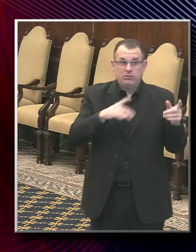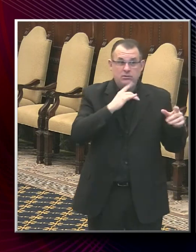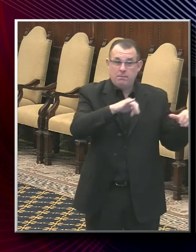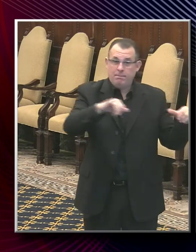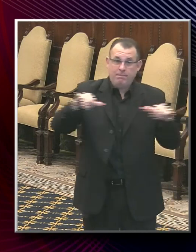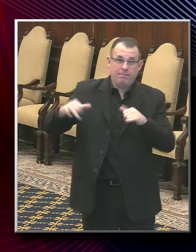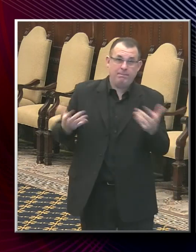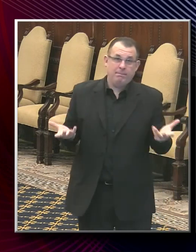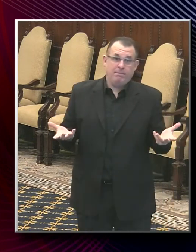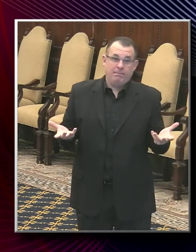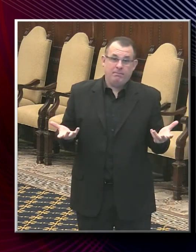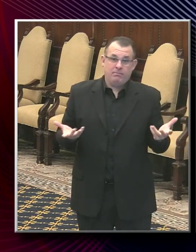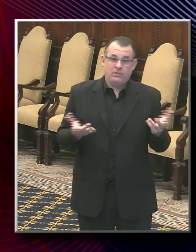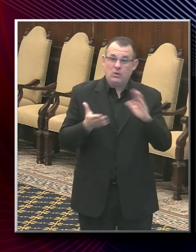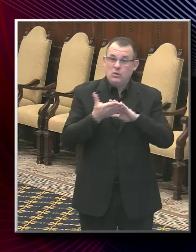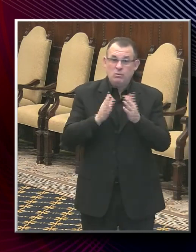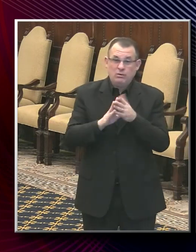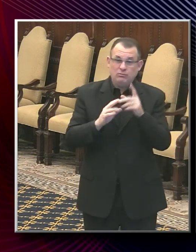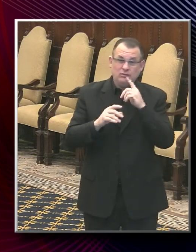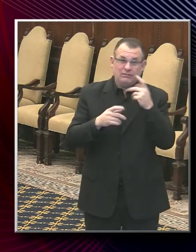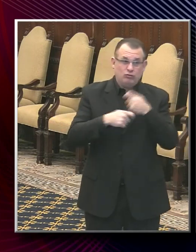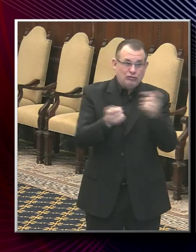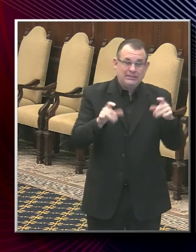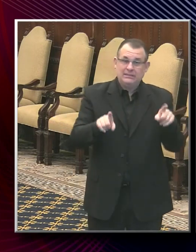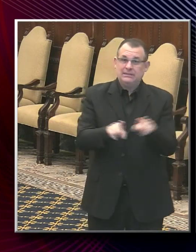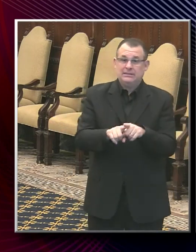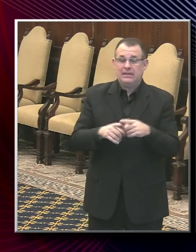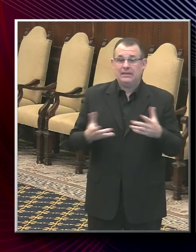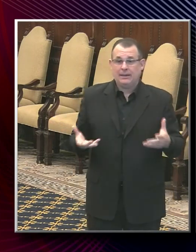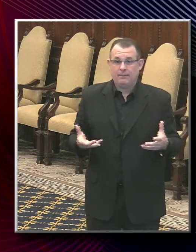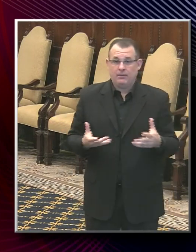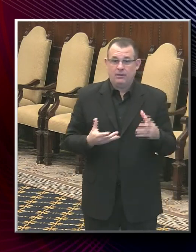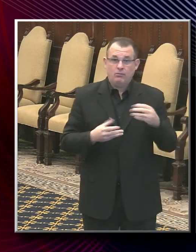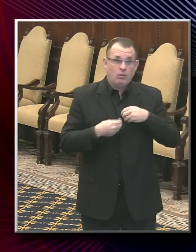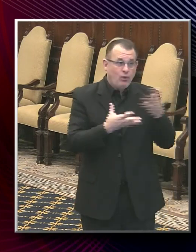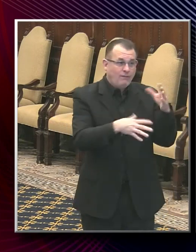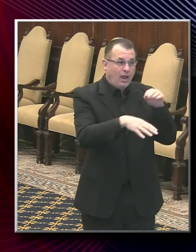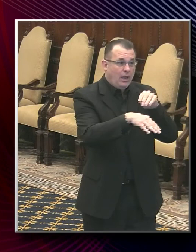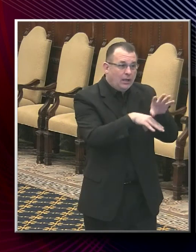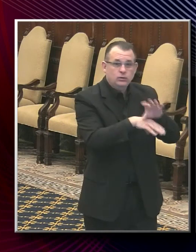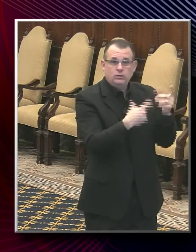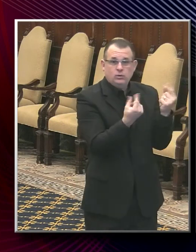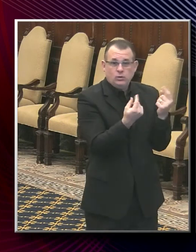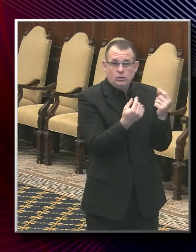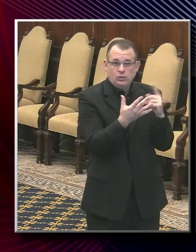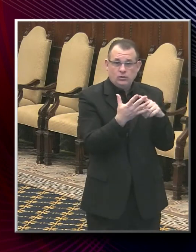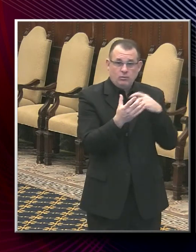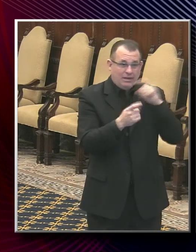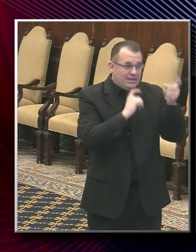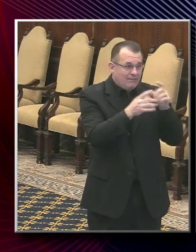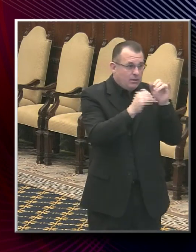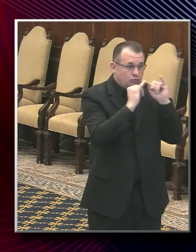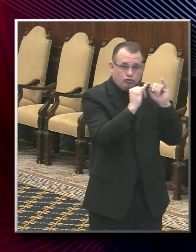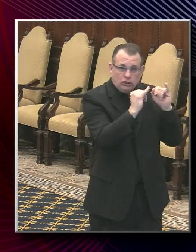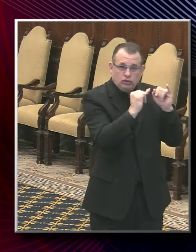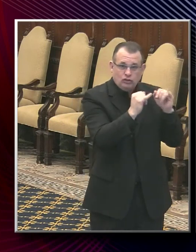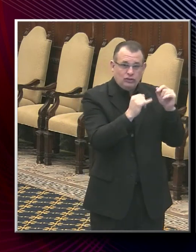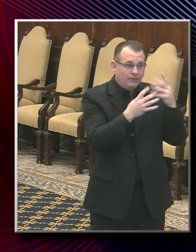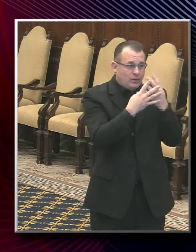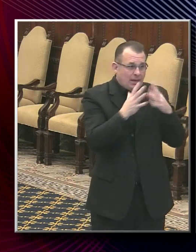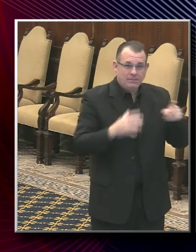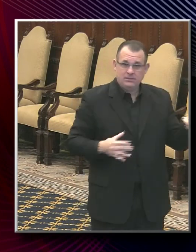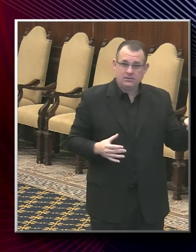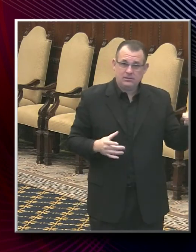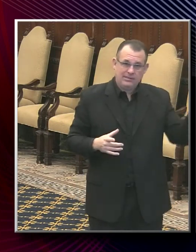in our communities, and trying to provide guidance to them. We are certainly providing information to our inmates, so they are